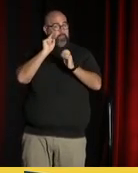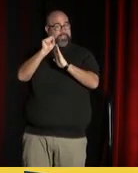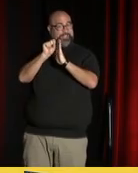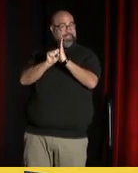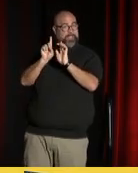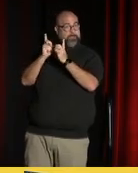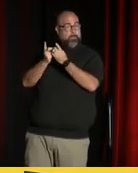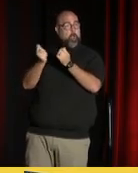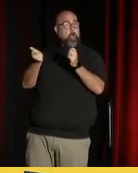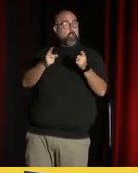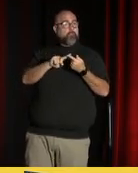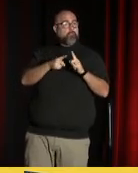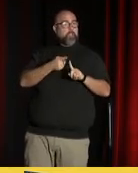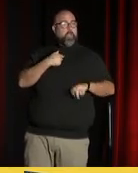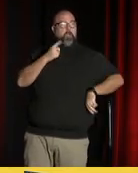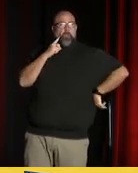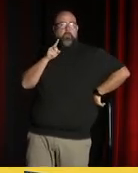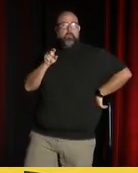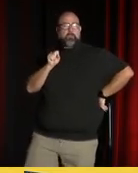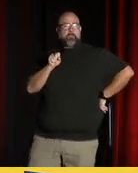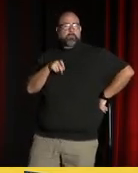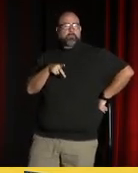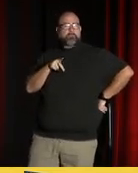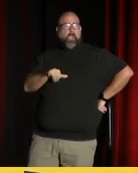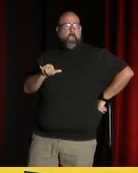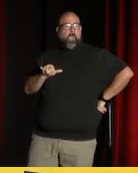all your friends think you're a spy.